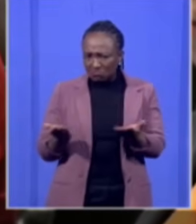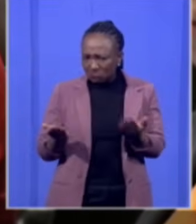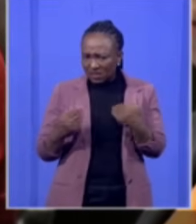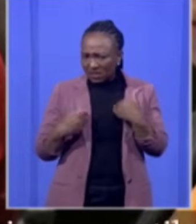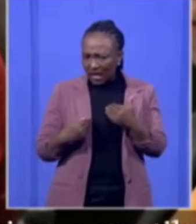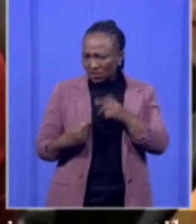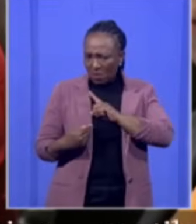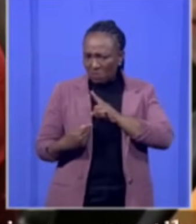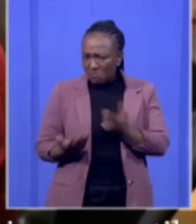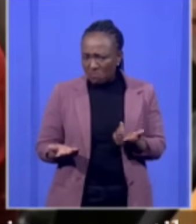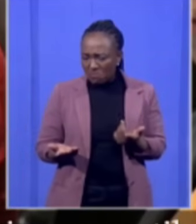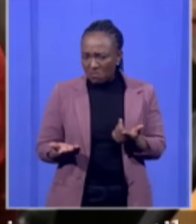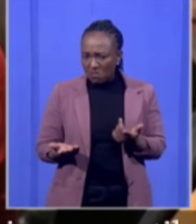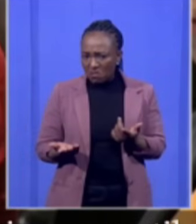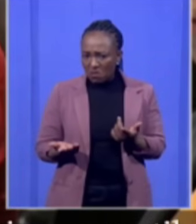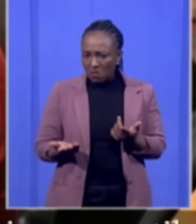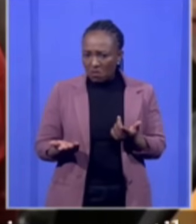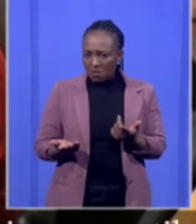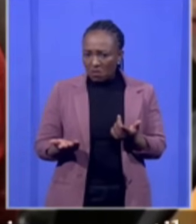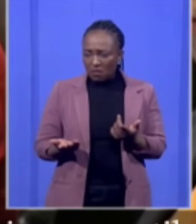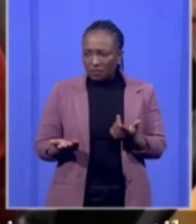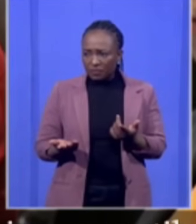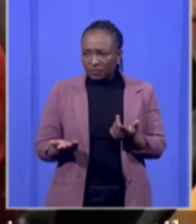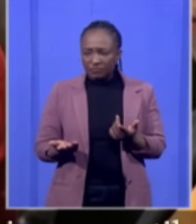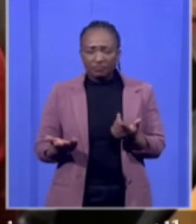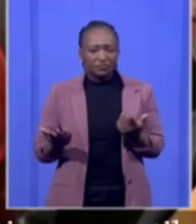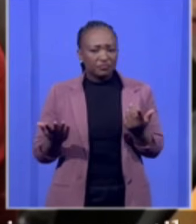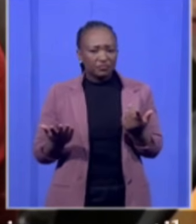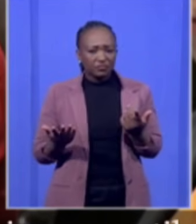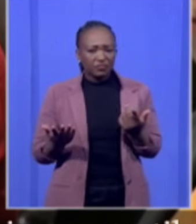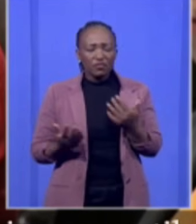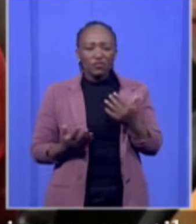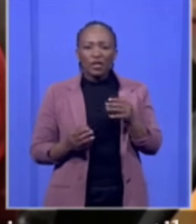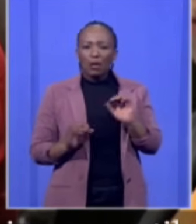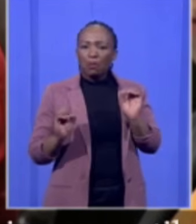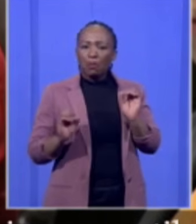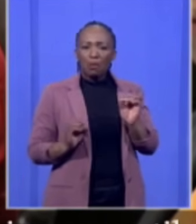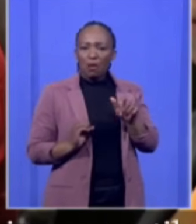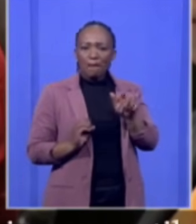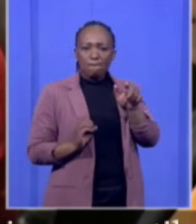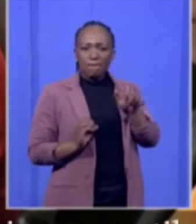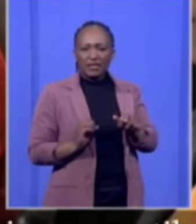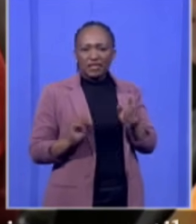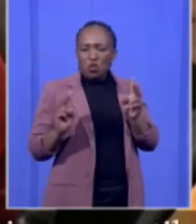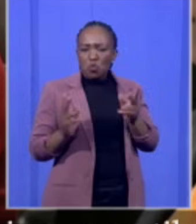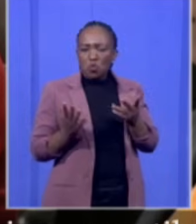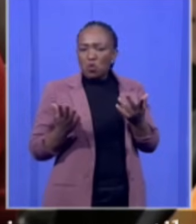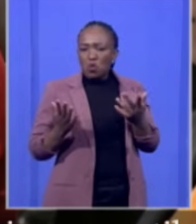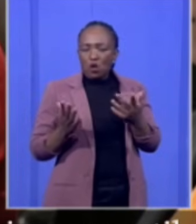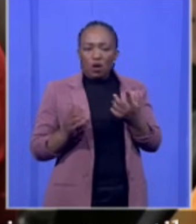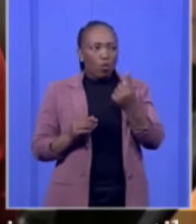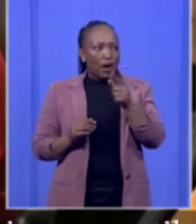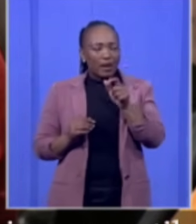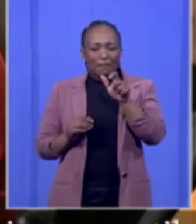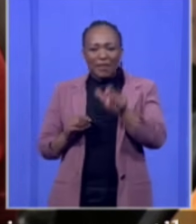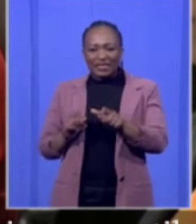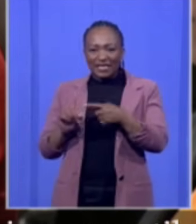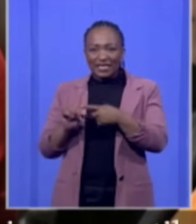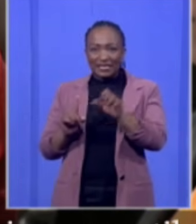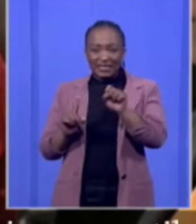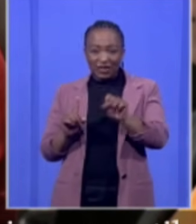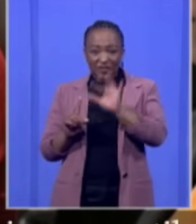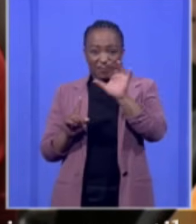there is absolutely no one, no rational person, no ordinary person, not a single person in South Africa